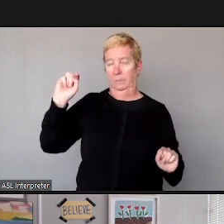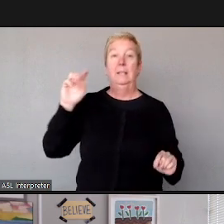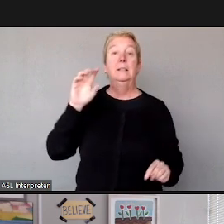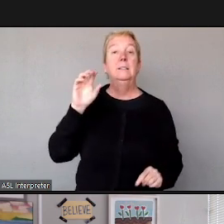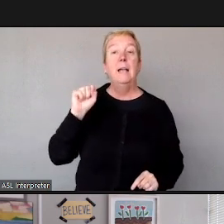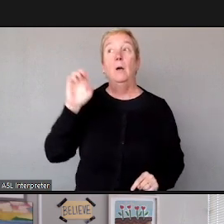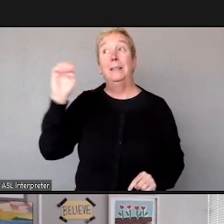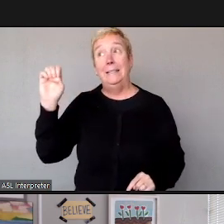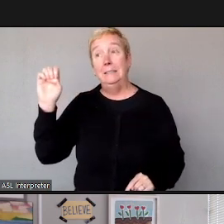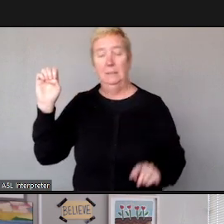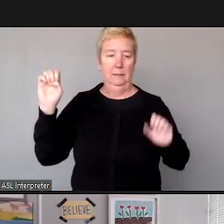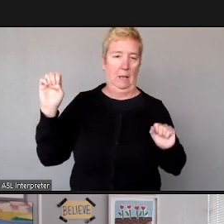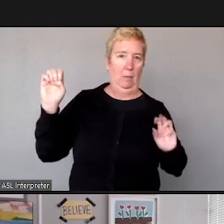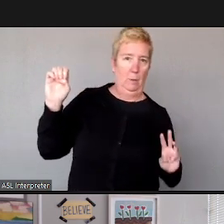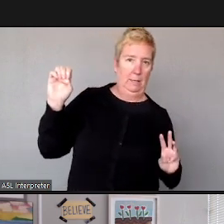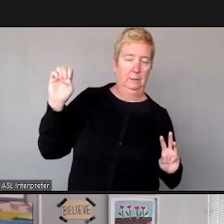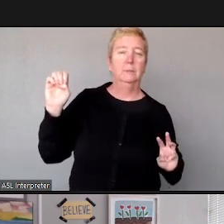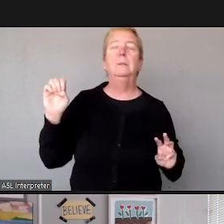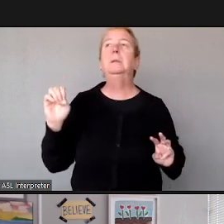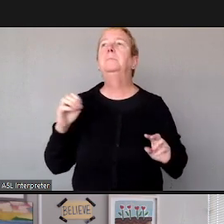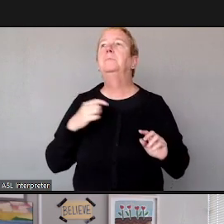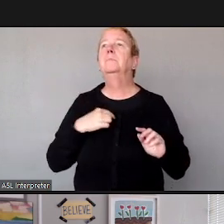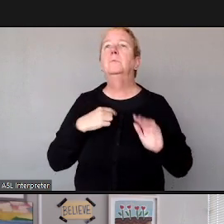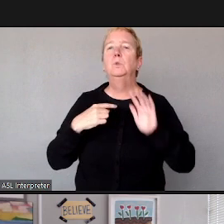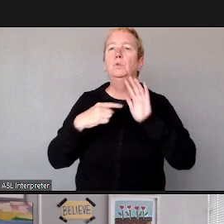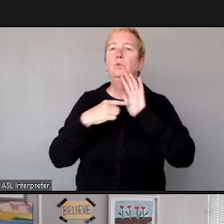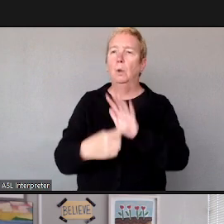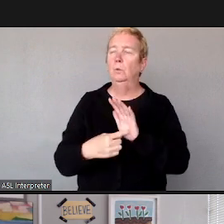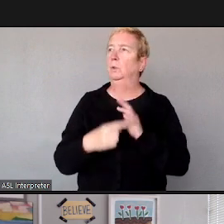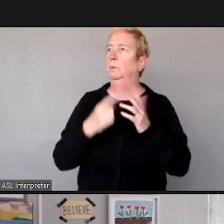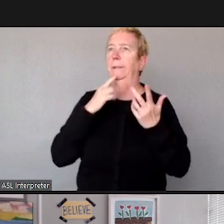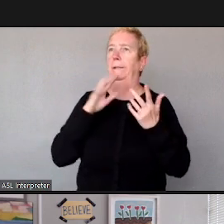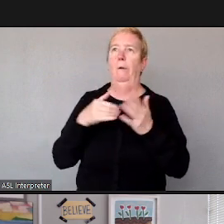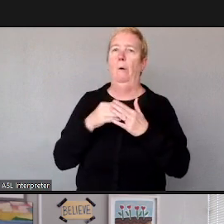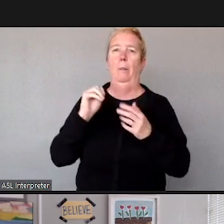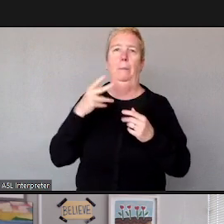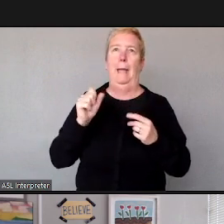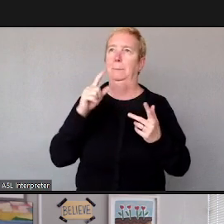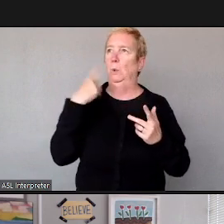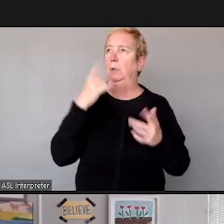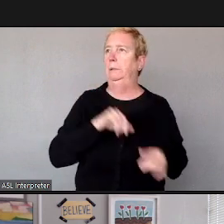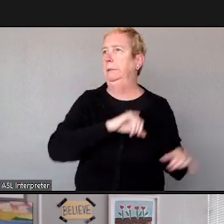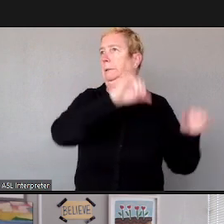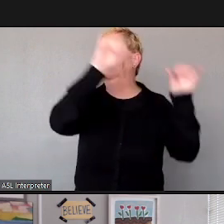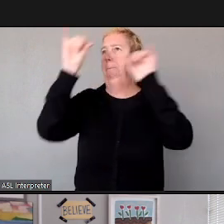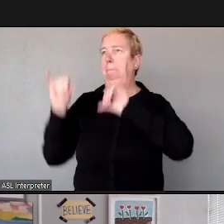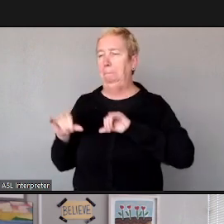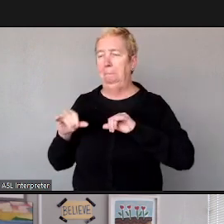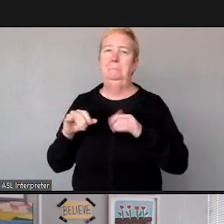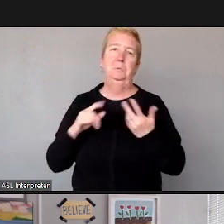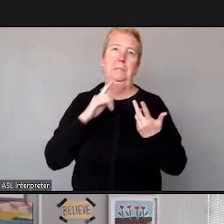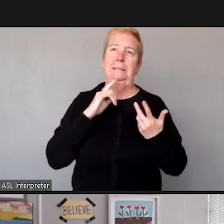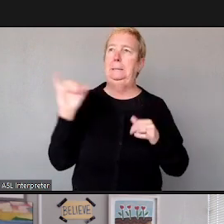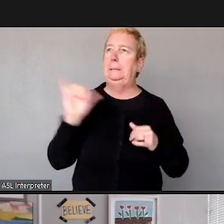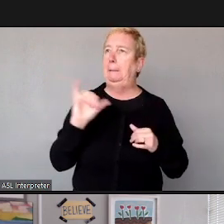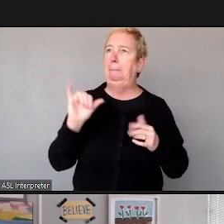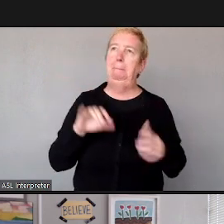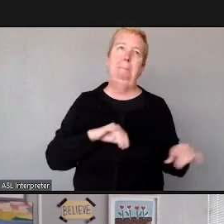and Southwest, and I can show you all the other maps, they're basically the same, are at about the same level of rate